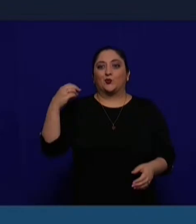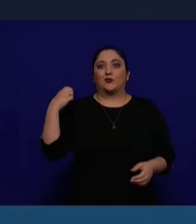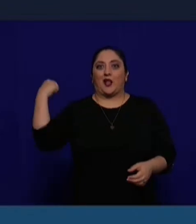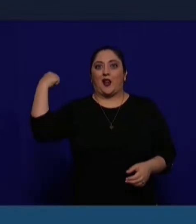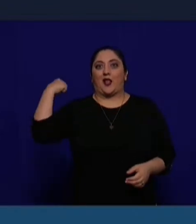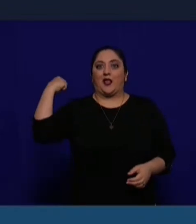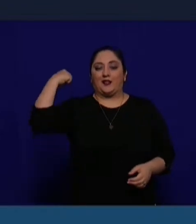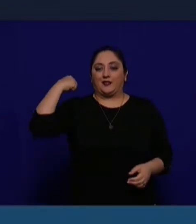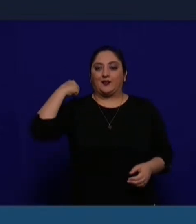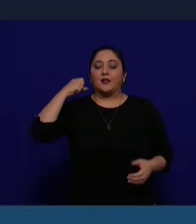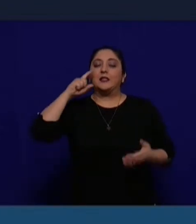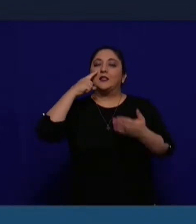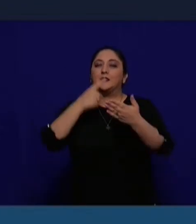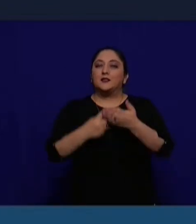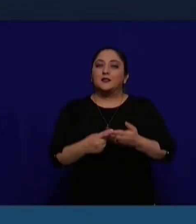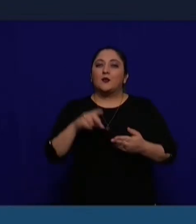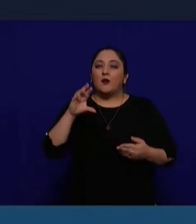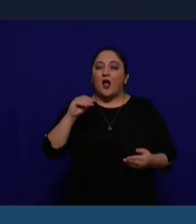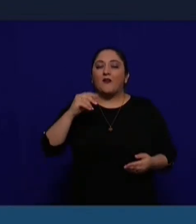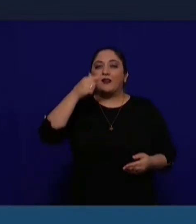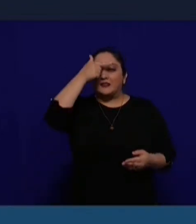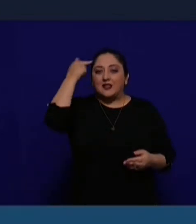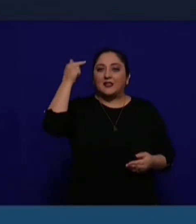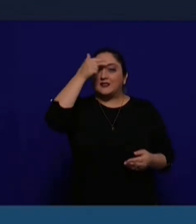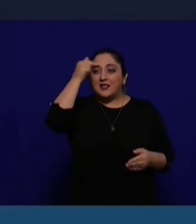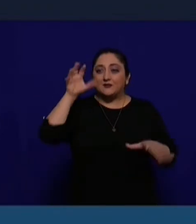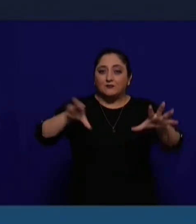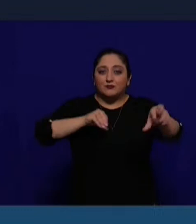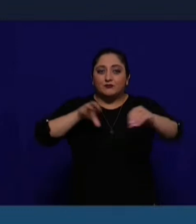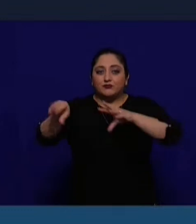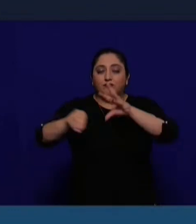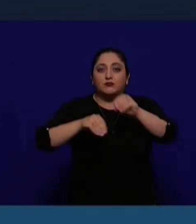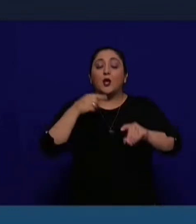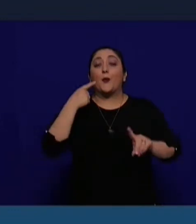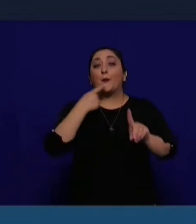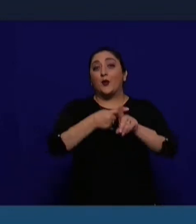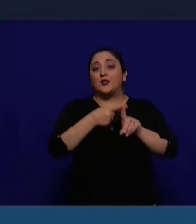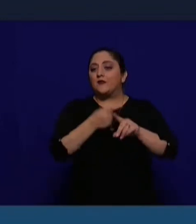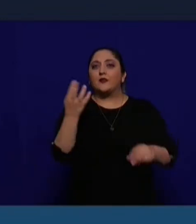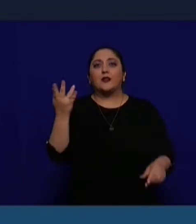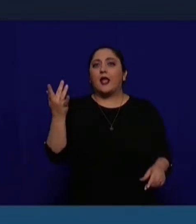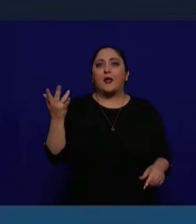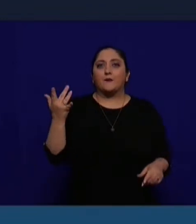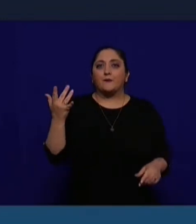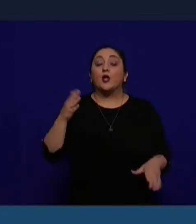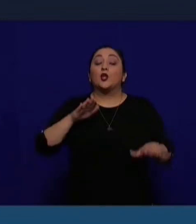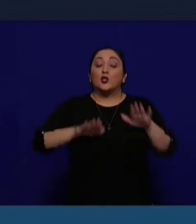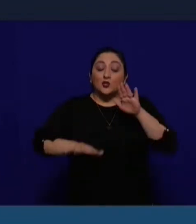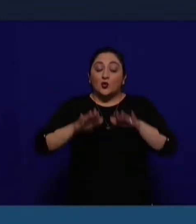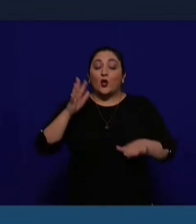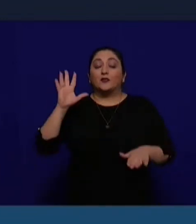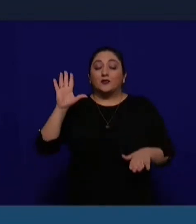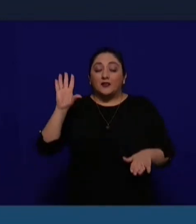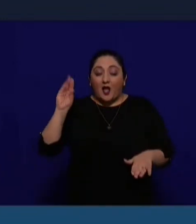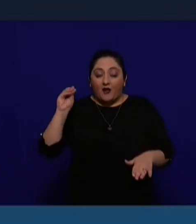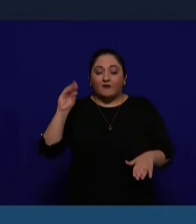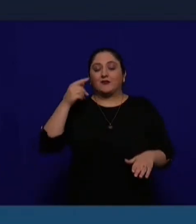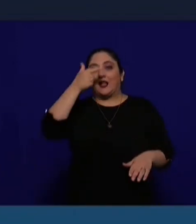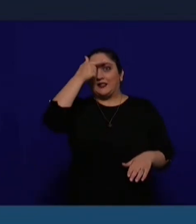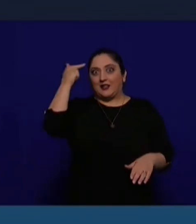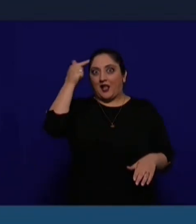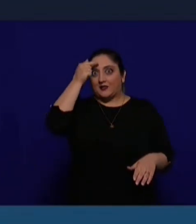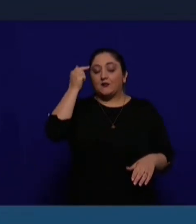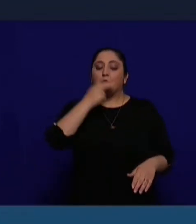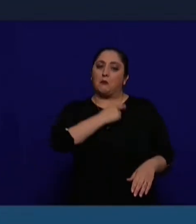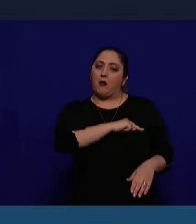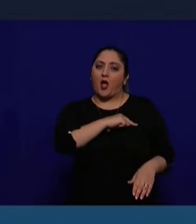qed tkejjel dawk it-testijiet li joħorġu pożittivi akkont ta' kemm inti tagħmel testijiet. Malta kienet dejjem minn ta' quddiem